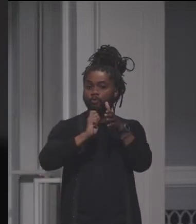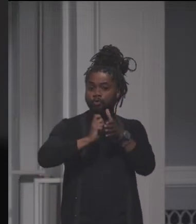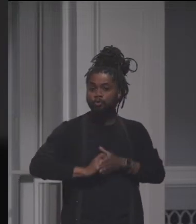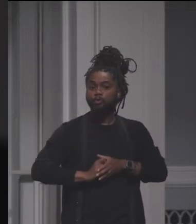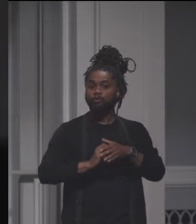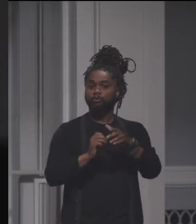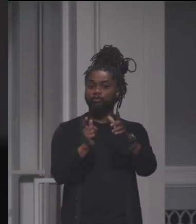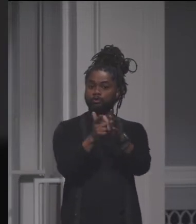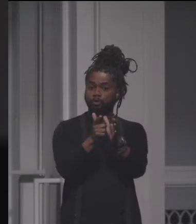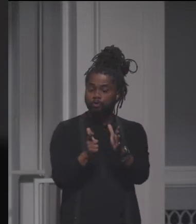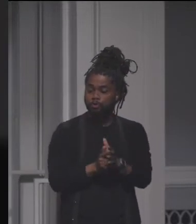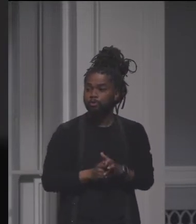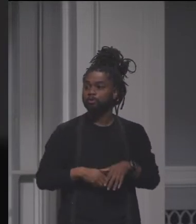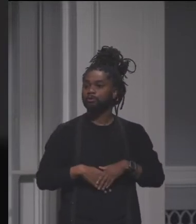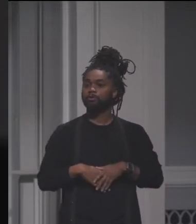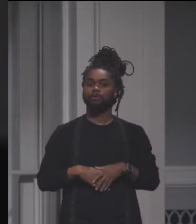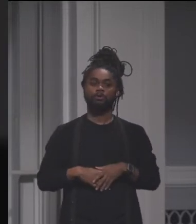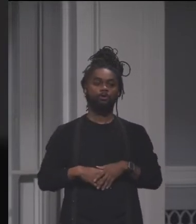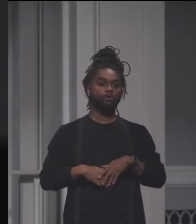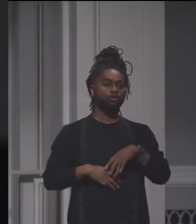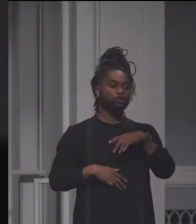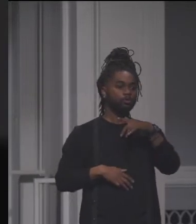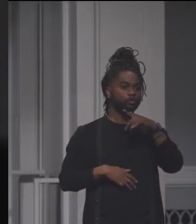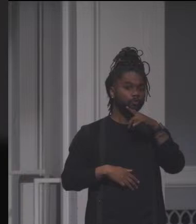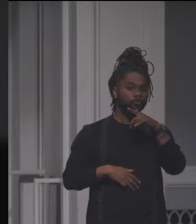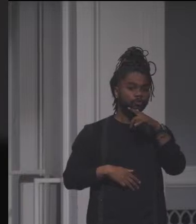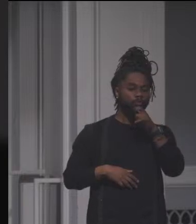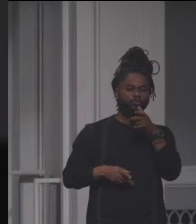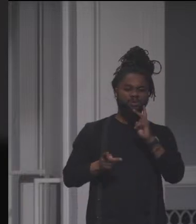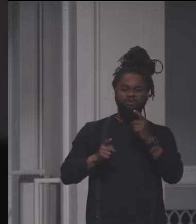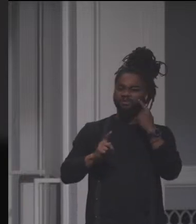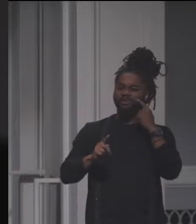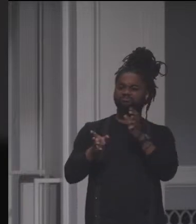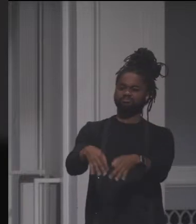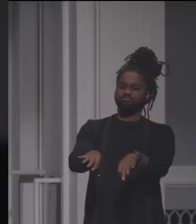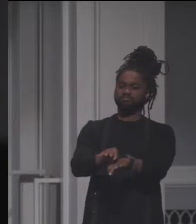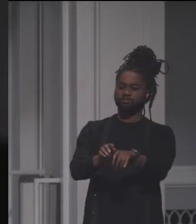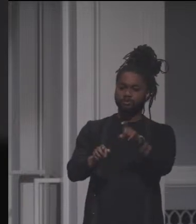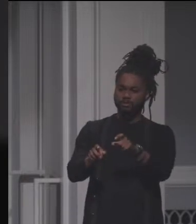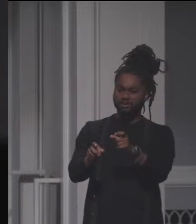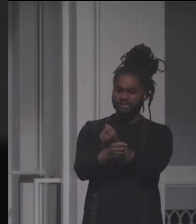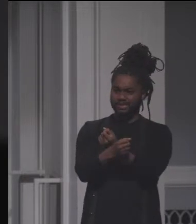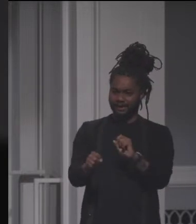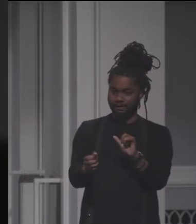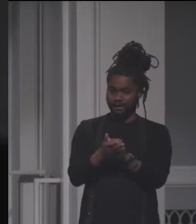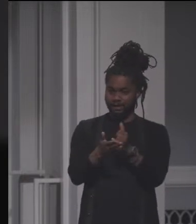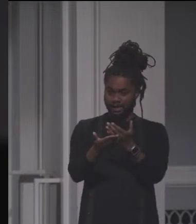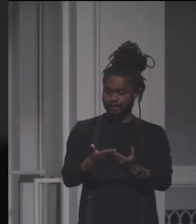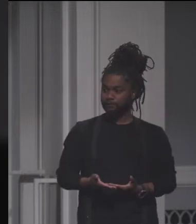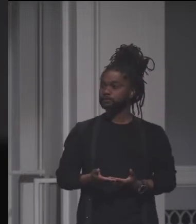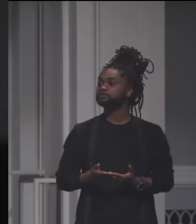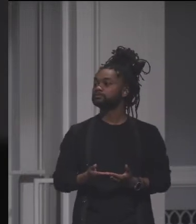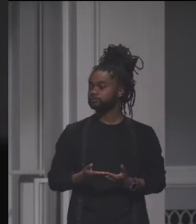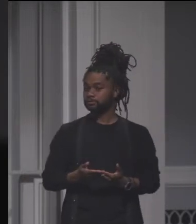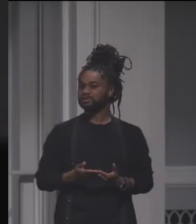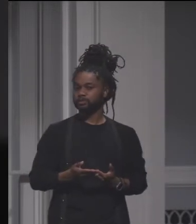laws, what was deemed worth saving, and by whom. The evidence we have is thus very